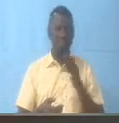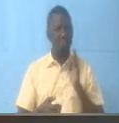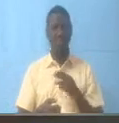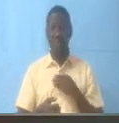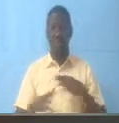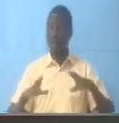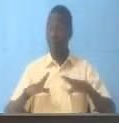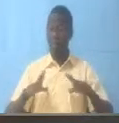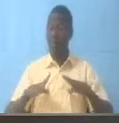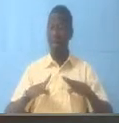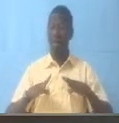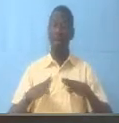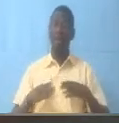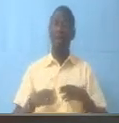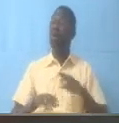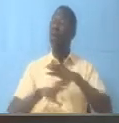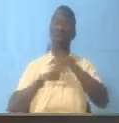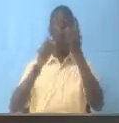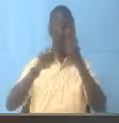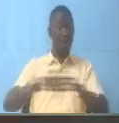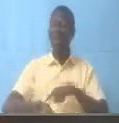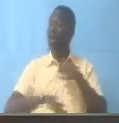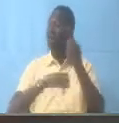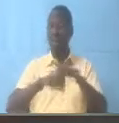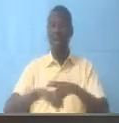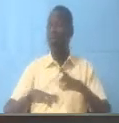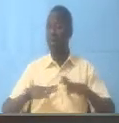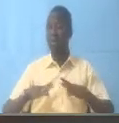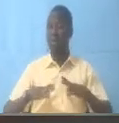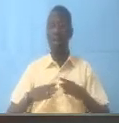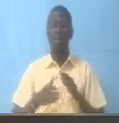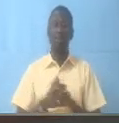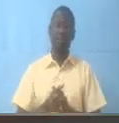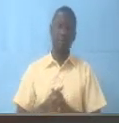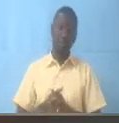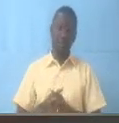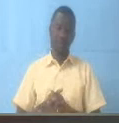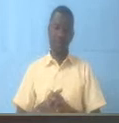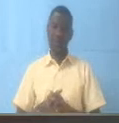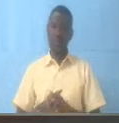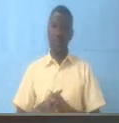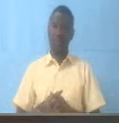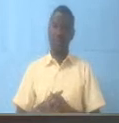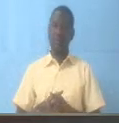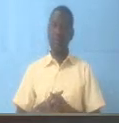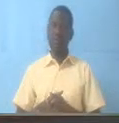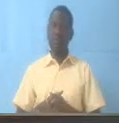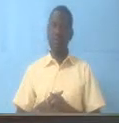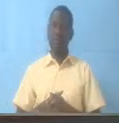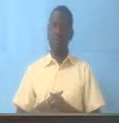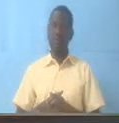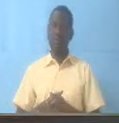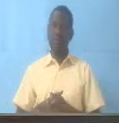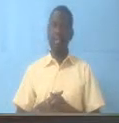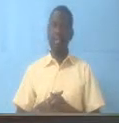be ready on our guard all the time. Ci lañ pare nag ci suñ guard waxtu wu